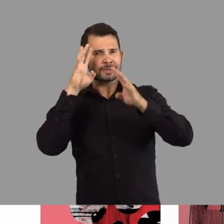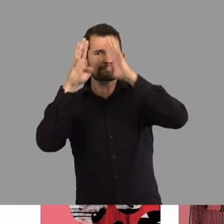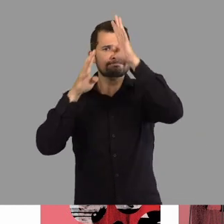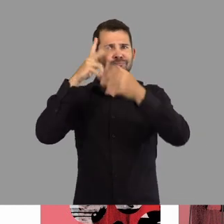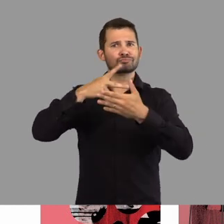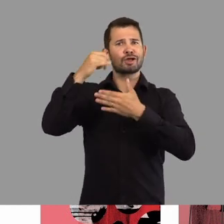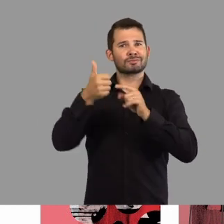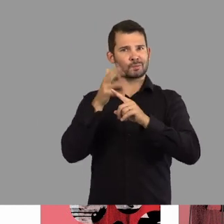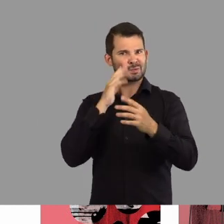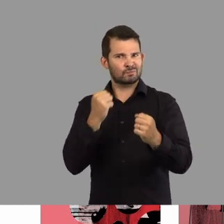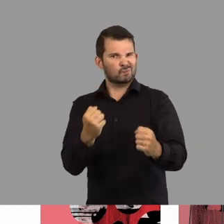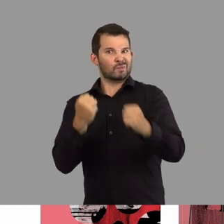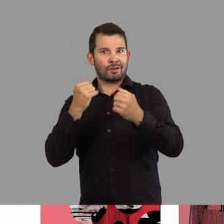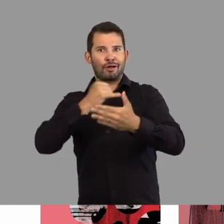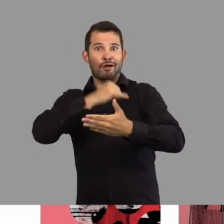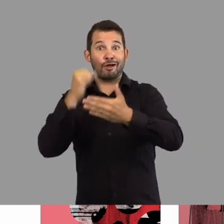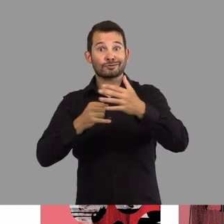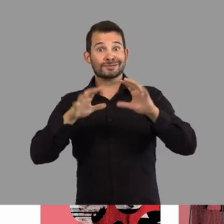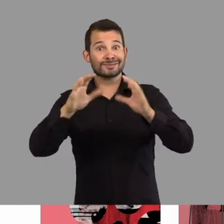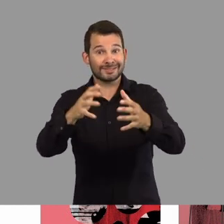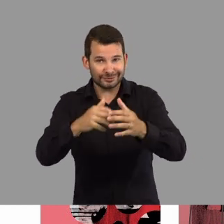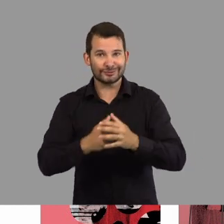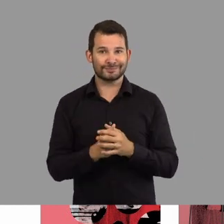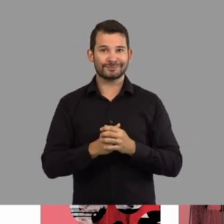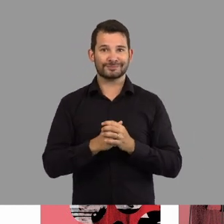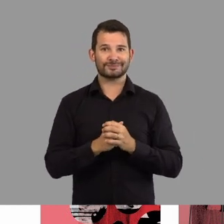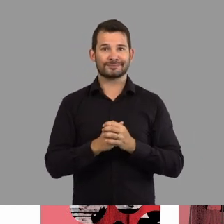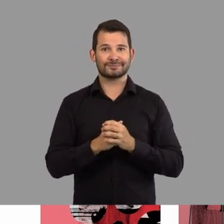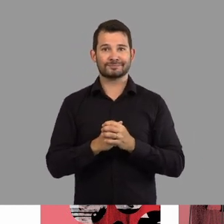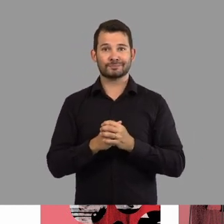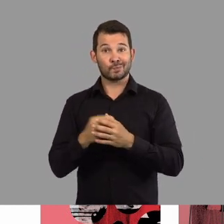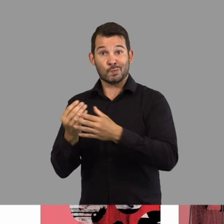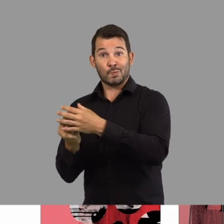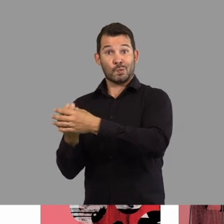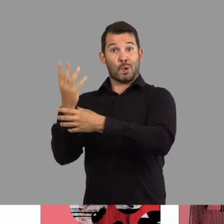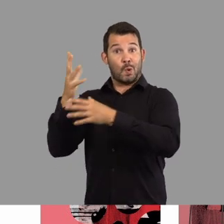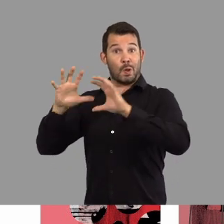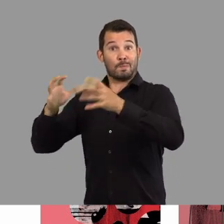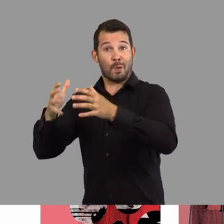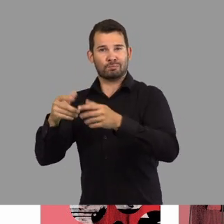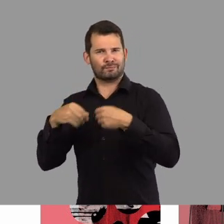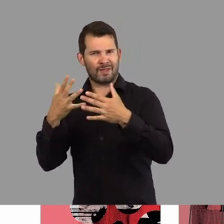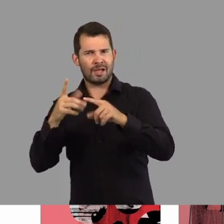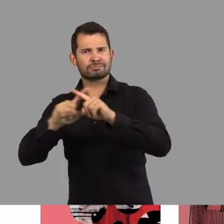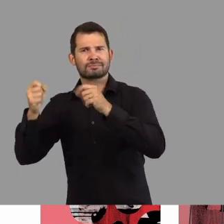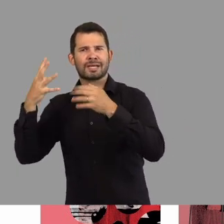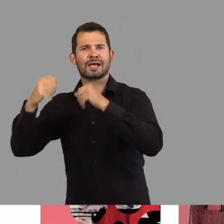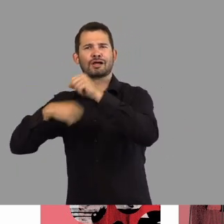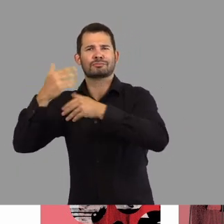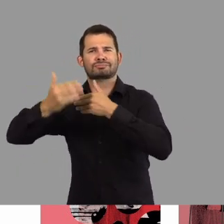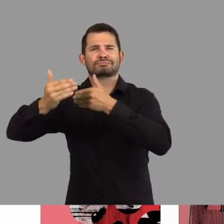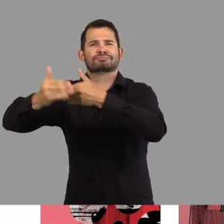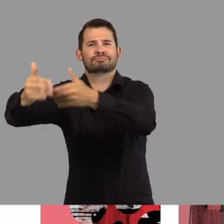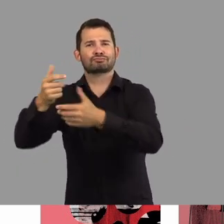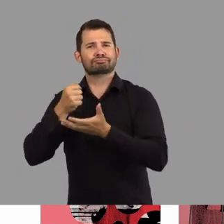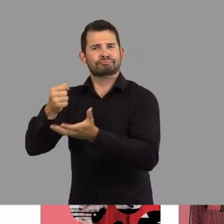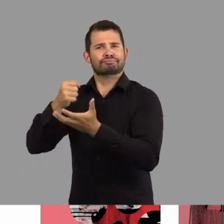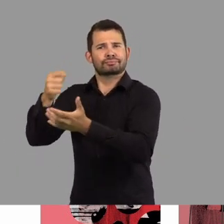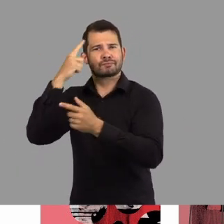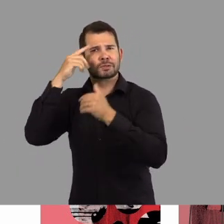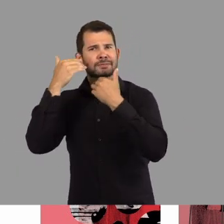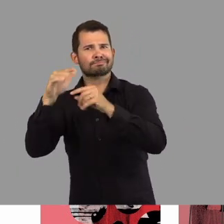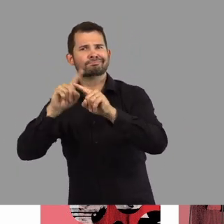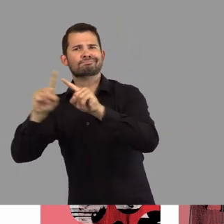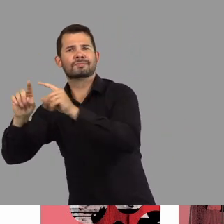and prototype innovation projects that will strengthen the art sector. The grow component provides multi-year grants for a limited number